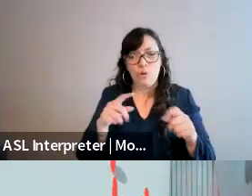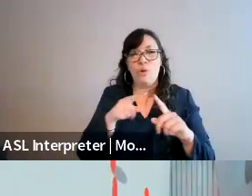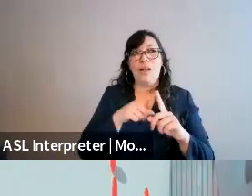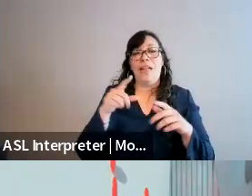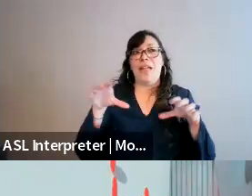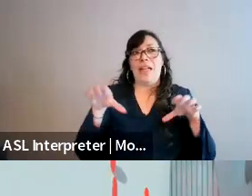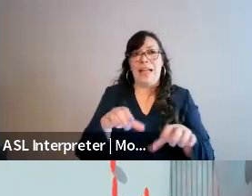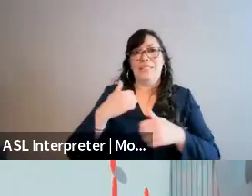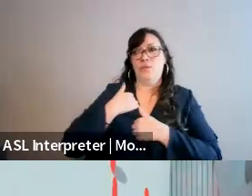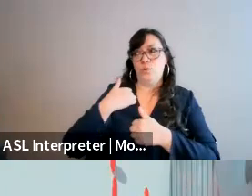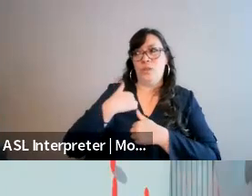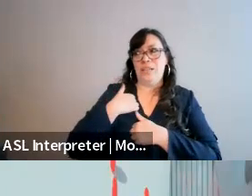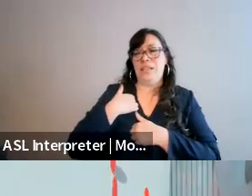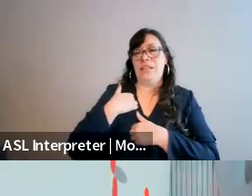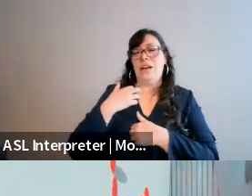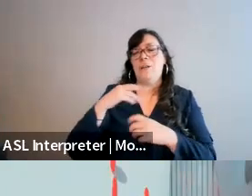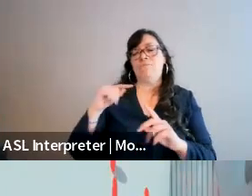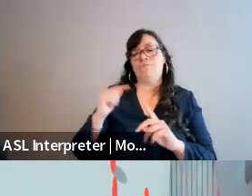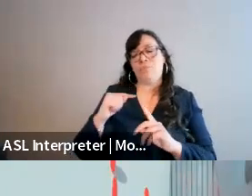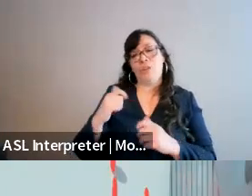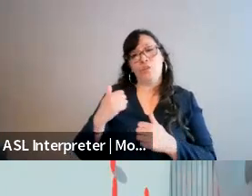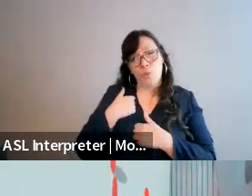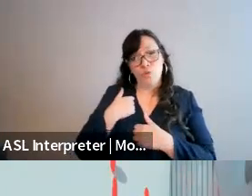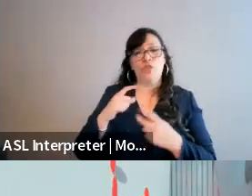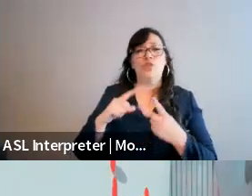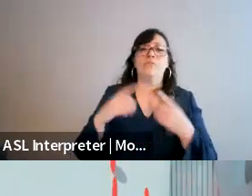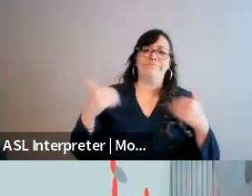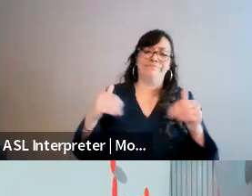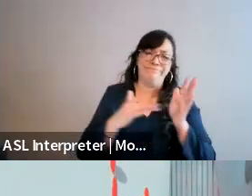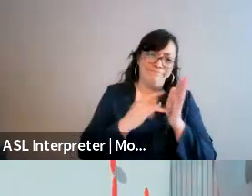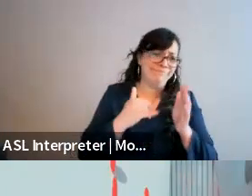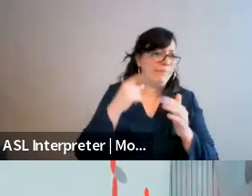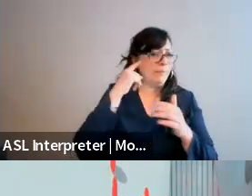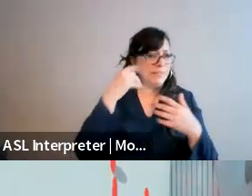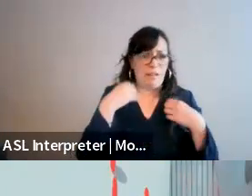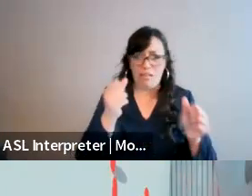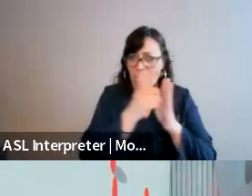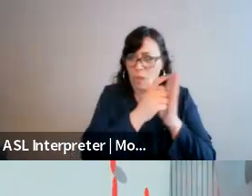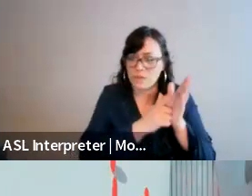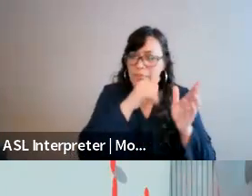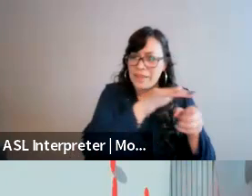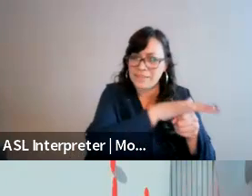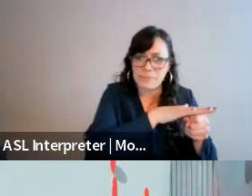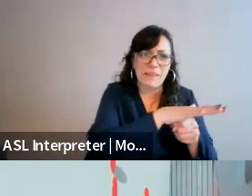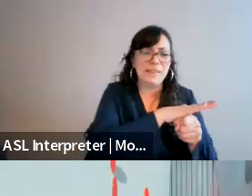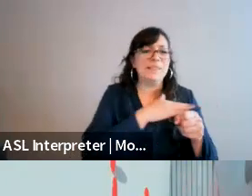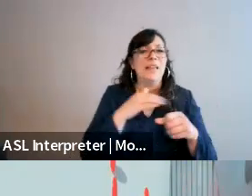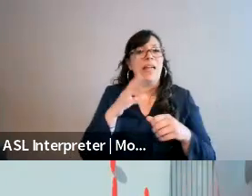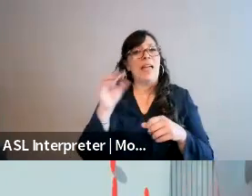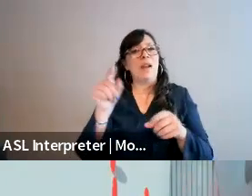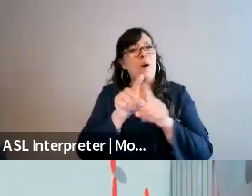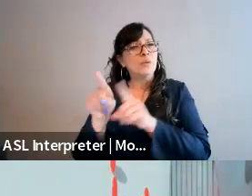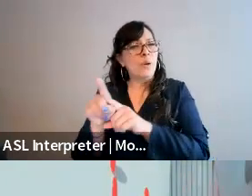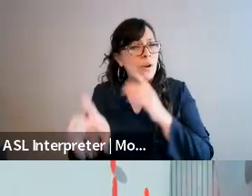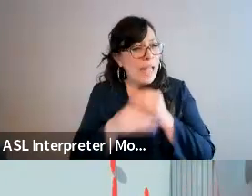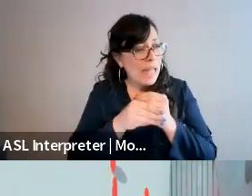and veterans, extensive use of mental health laws in that space. And also they're adding to it.